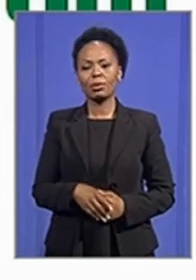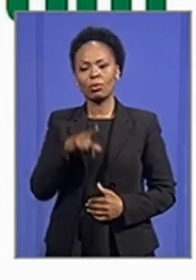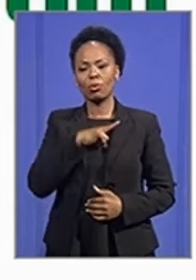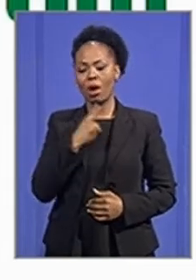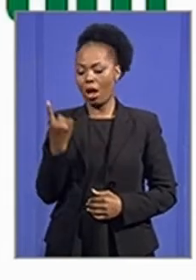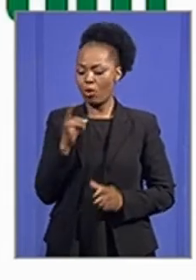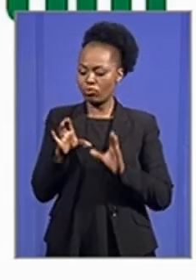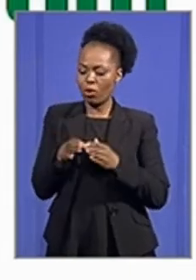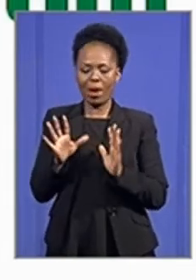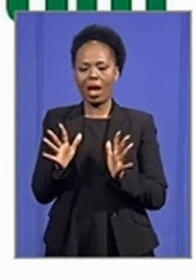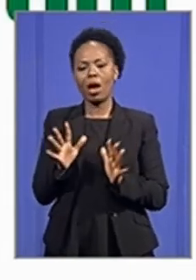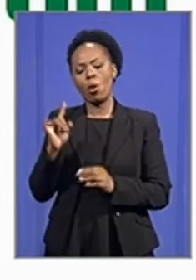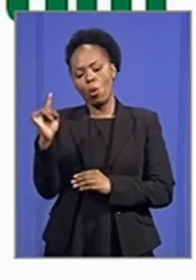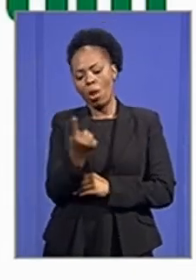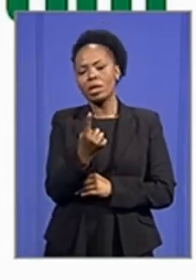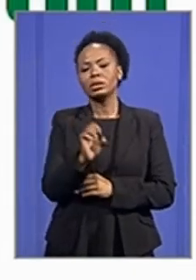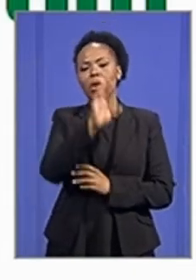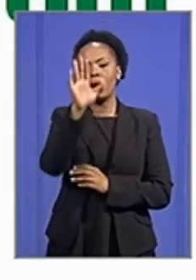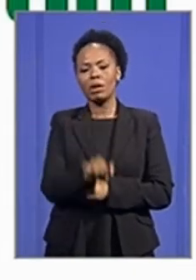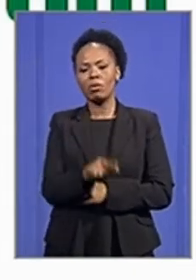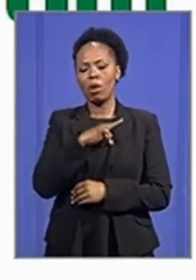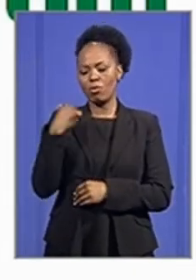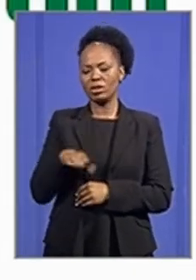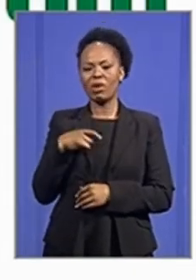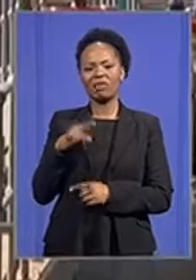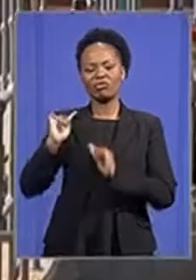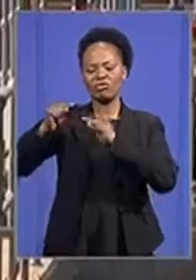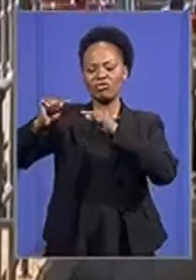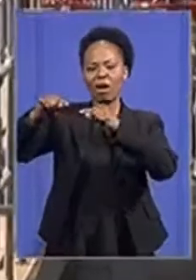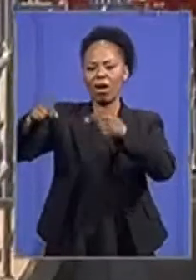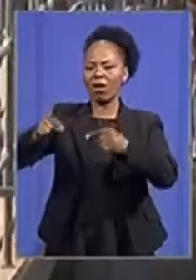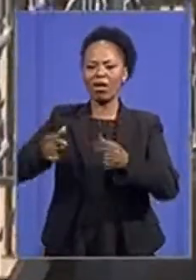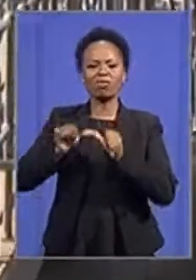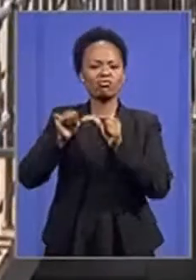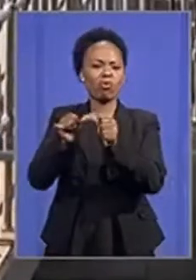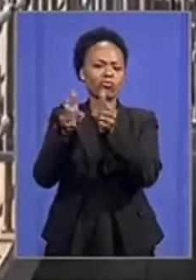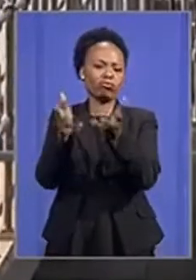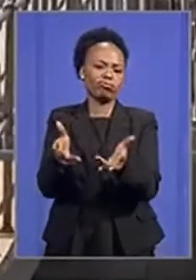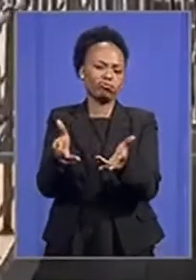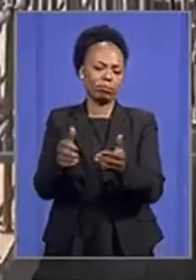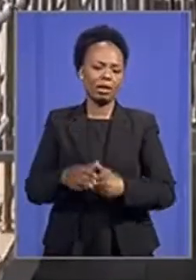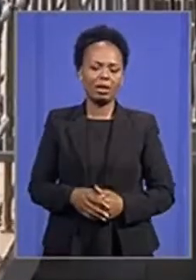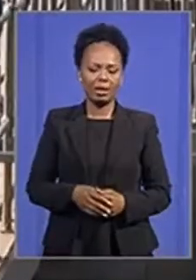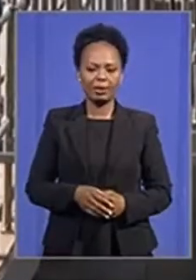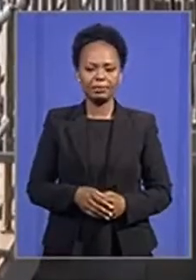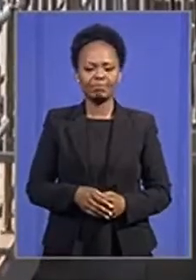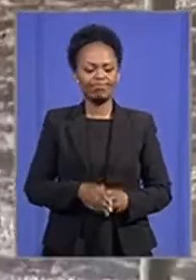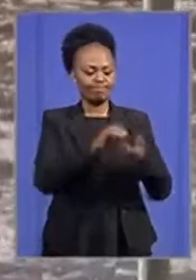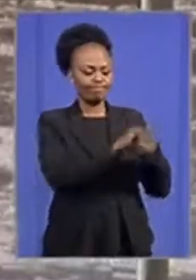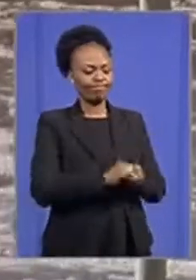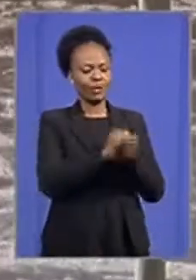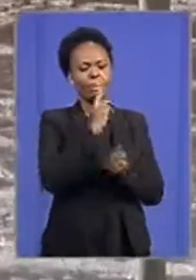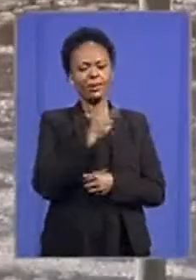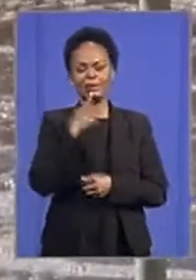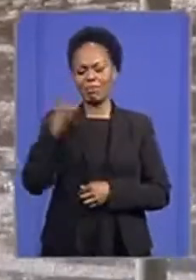where municipalities are struggling and are failing left, right, and center. Mokgatlho wa Ratepayers Association wa re ga ba dumele gore masepala o